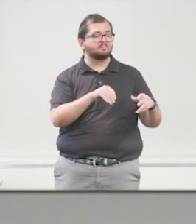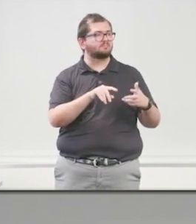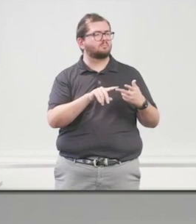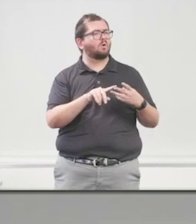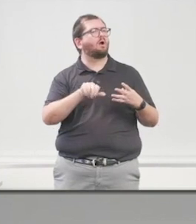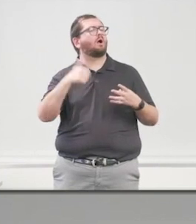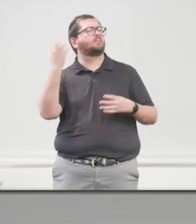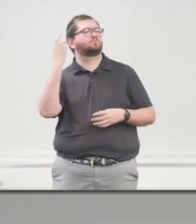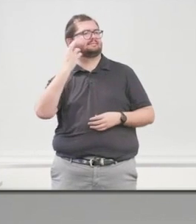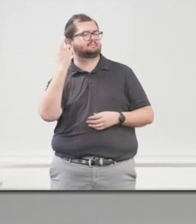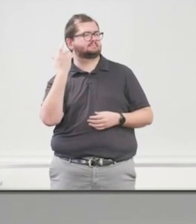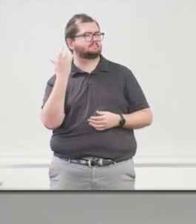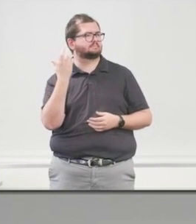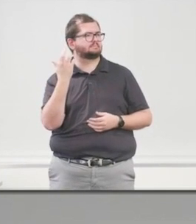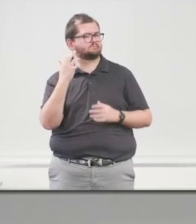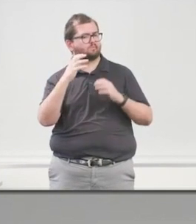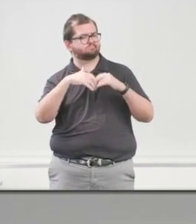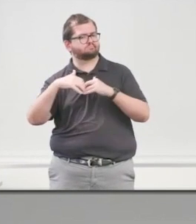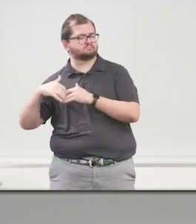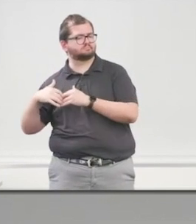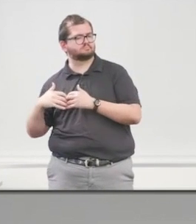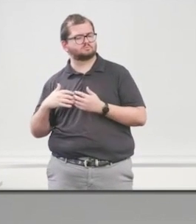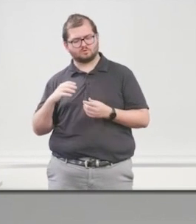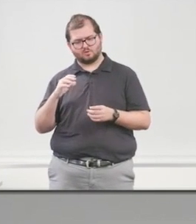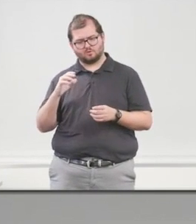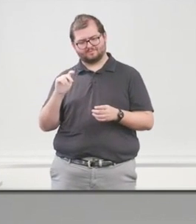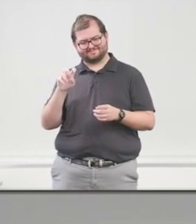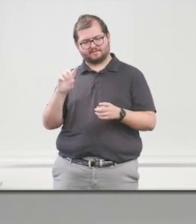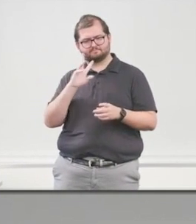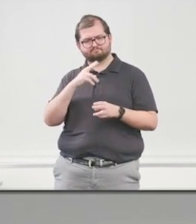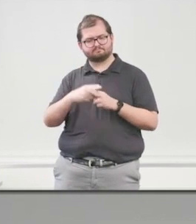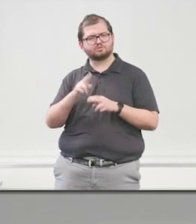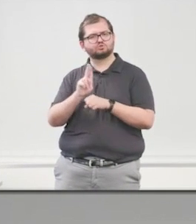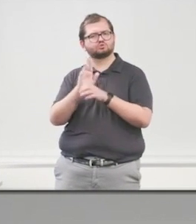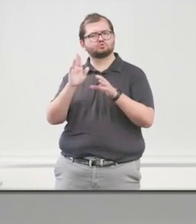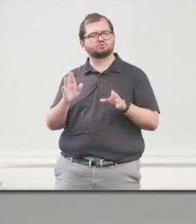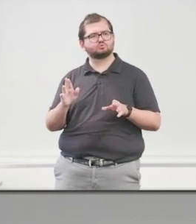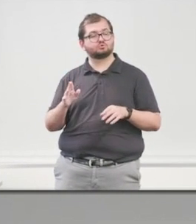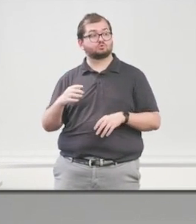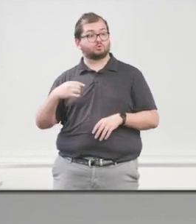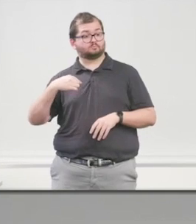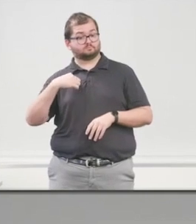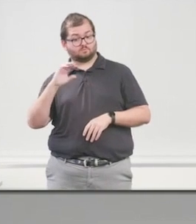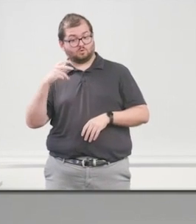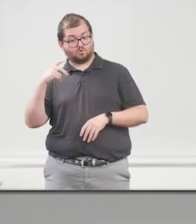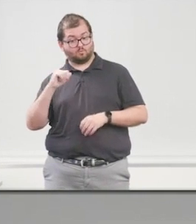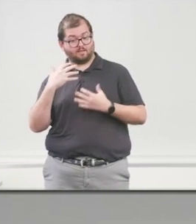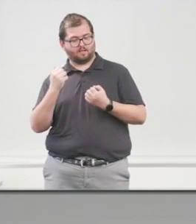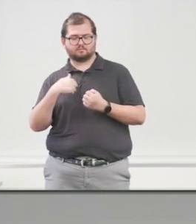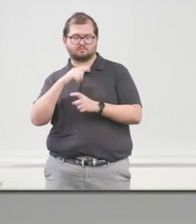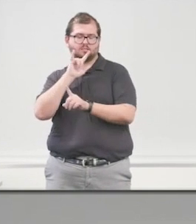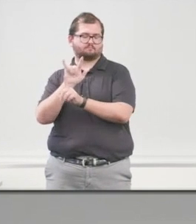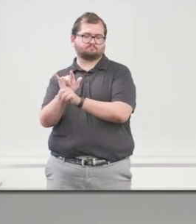places. Tad mentioned the users. At Copa Health, I know a lot about what our IT group is doing. I love them. They're great